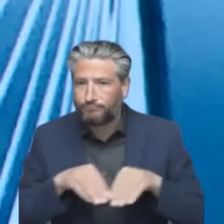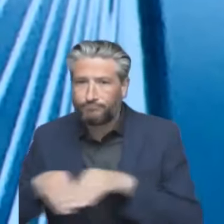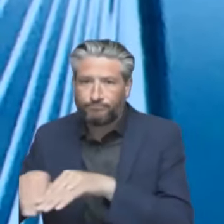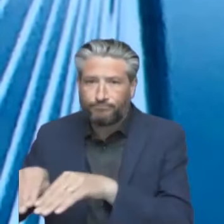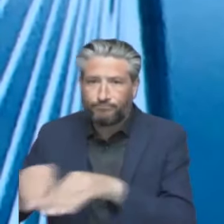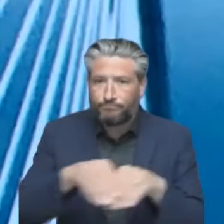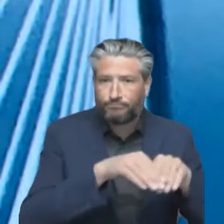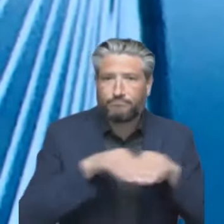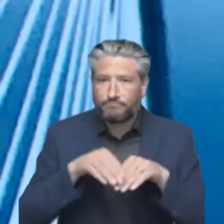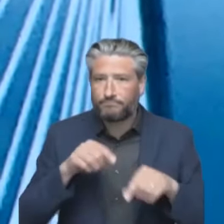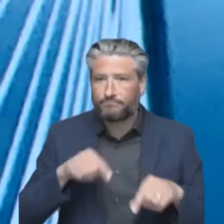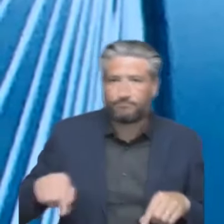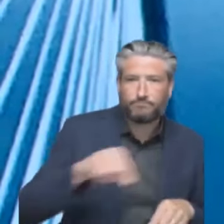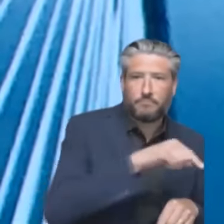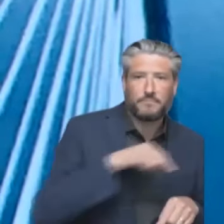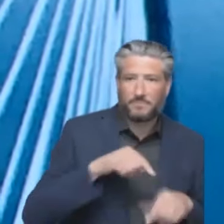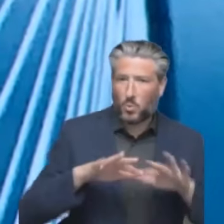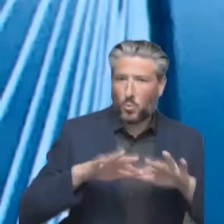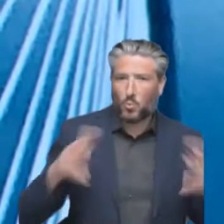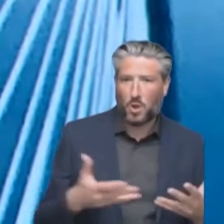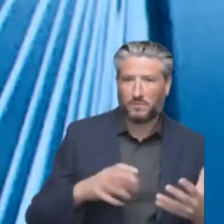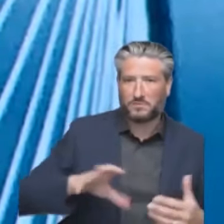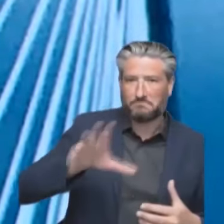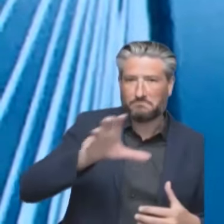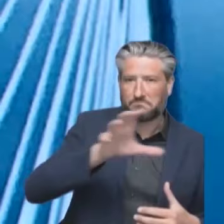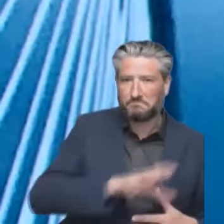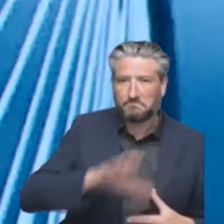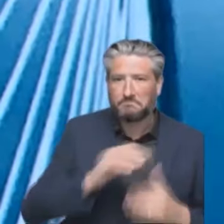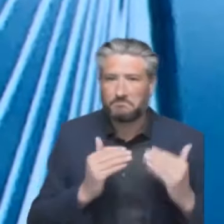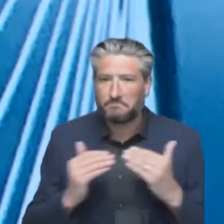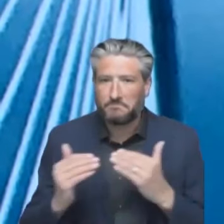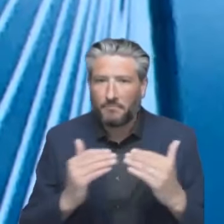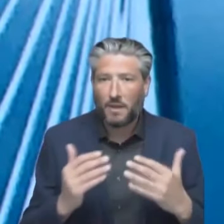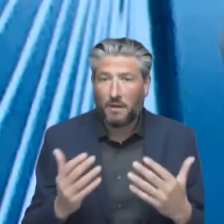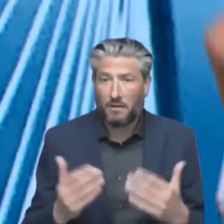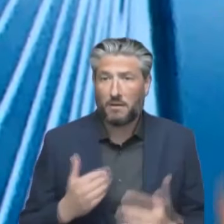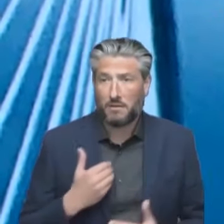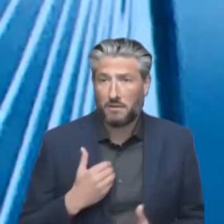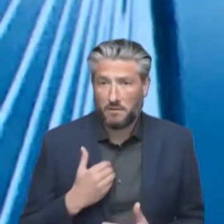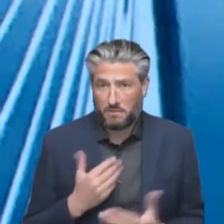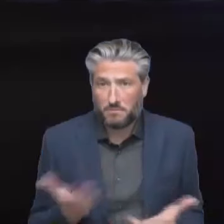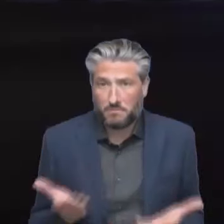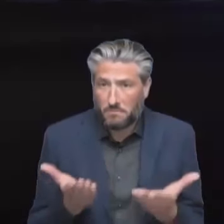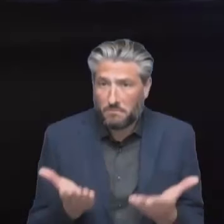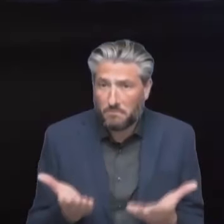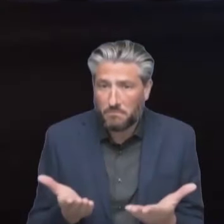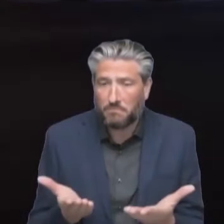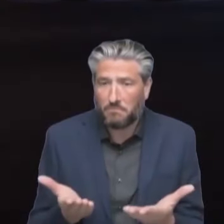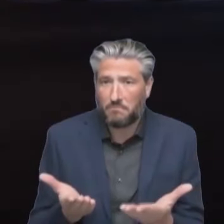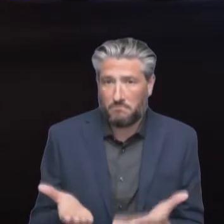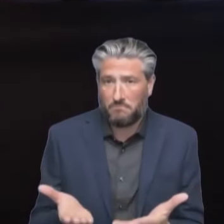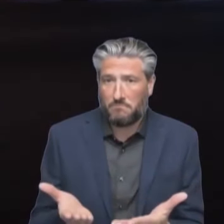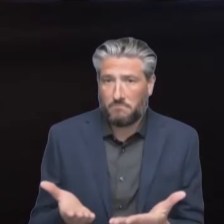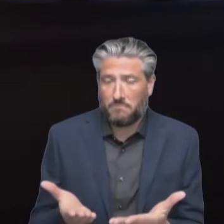standardization and commonality. More visibly, we are clearly accelerating when we give Mitsubishi the opportunity to maintain a profitable presence